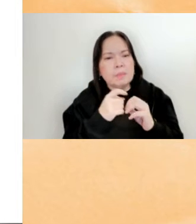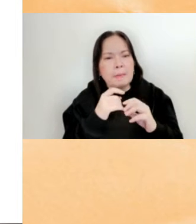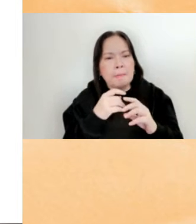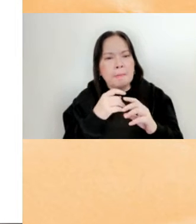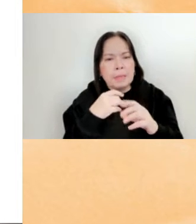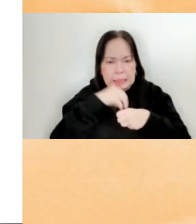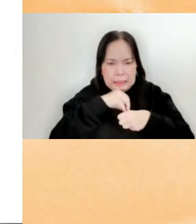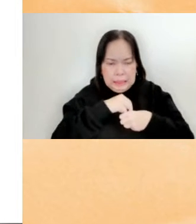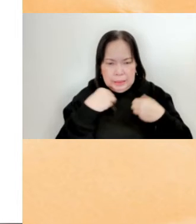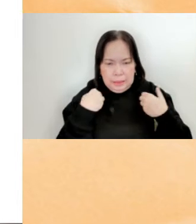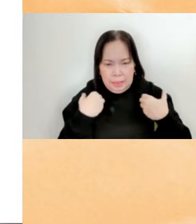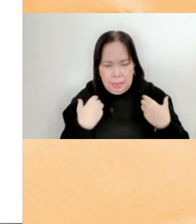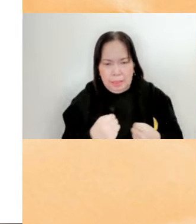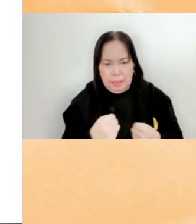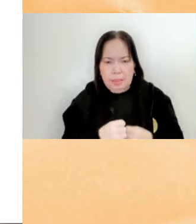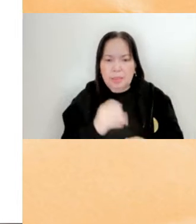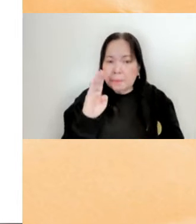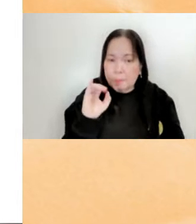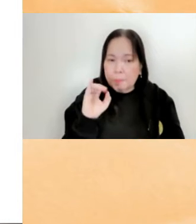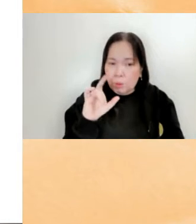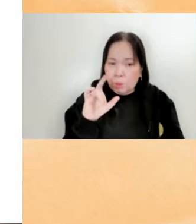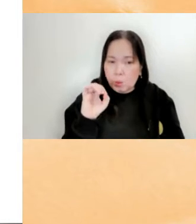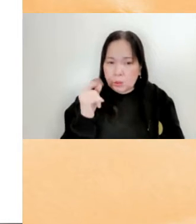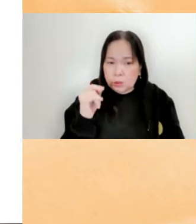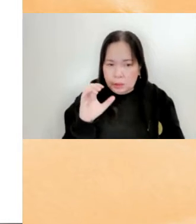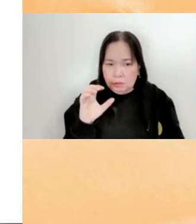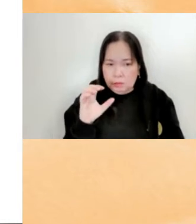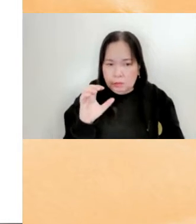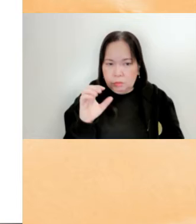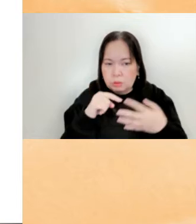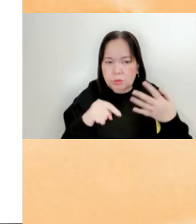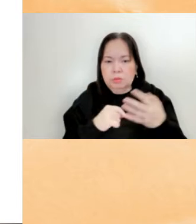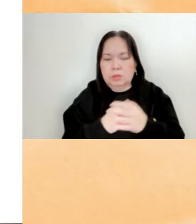factors, with treatment of mental illness emphasizing the biologic approach.